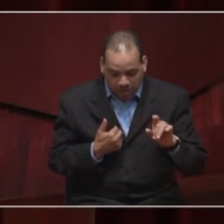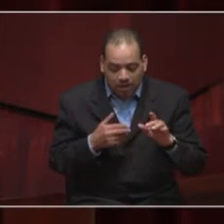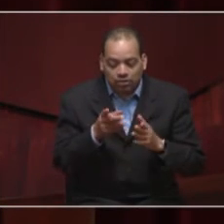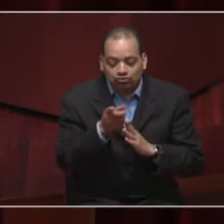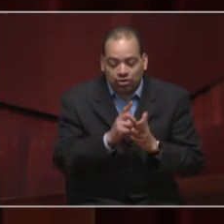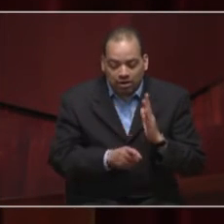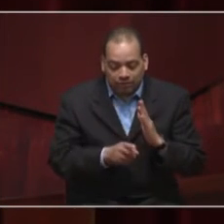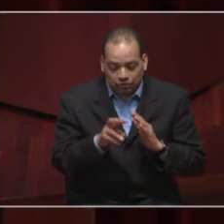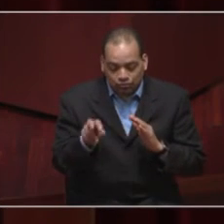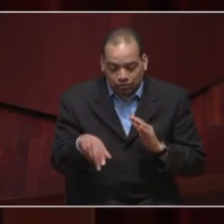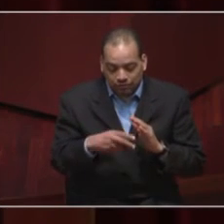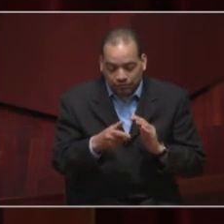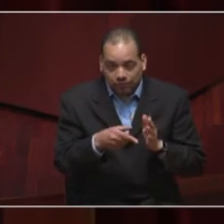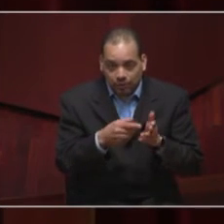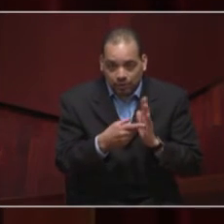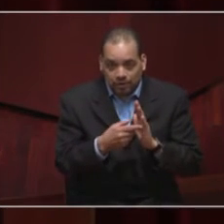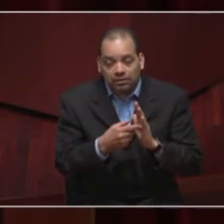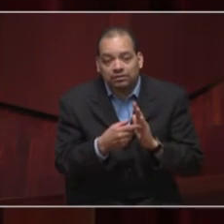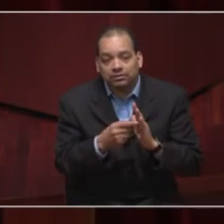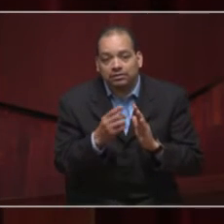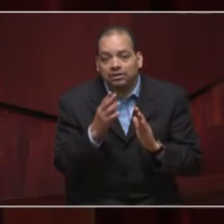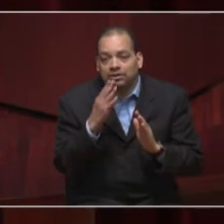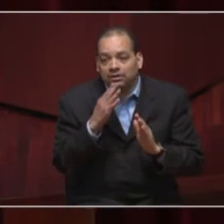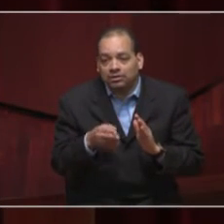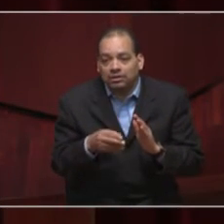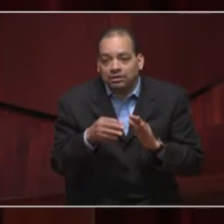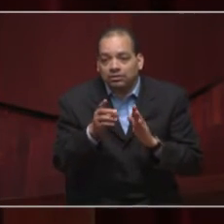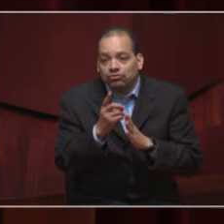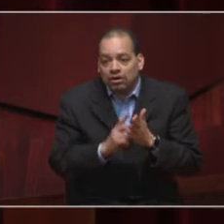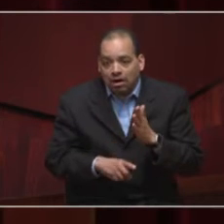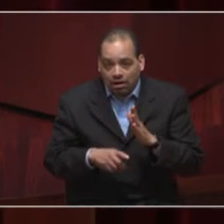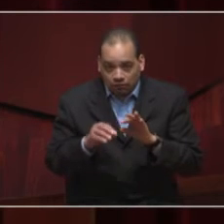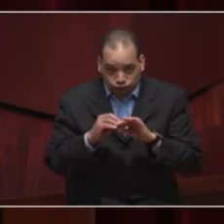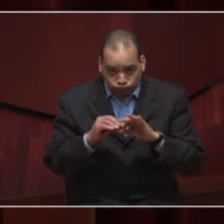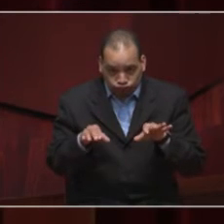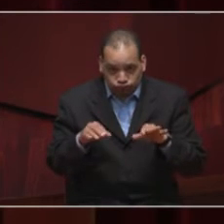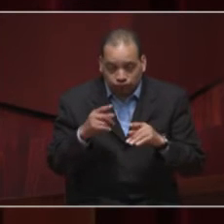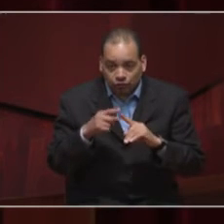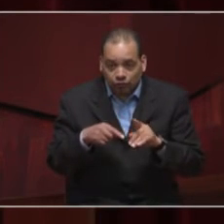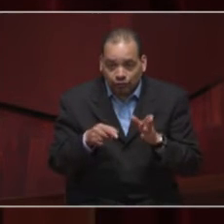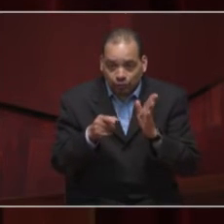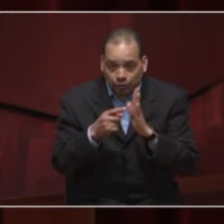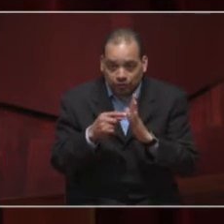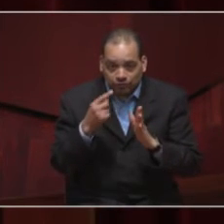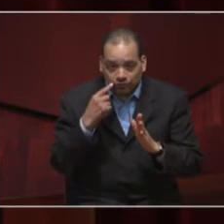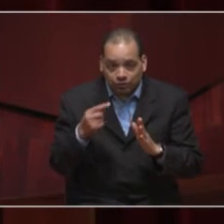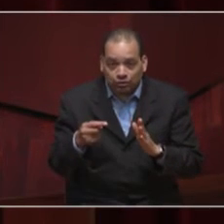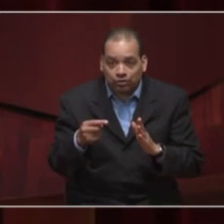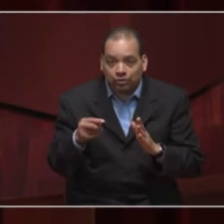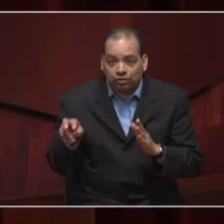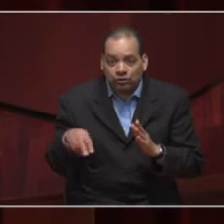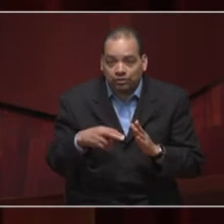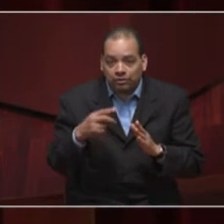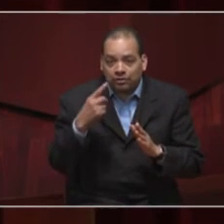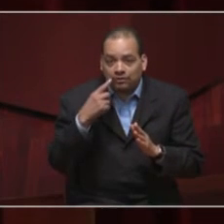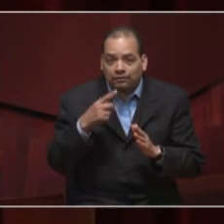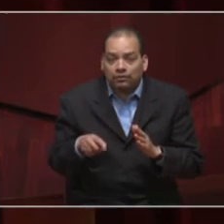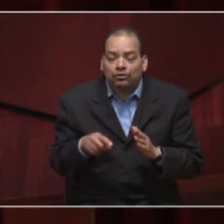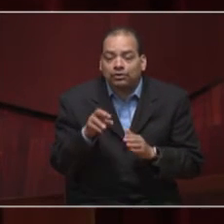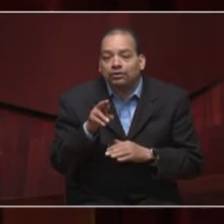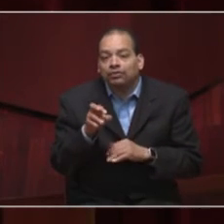requests, shells of transfer requests in draft, for records that are eligible that are stored in the federal record